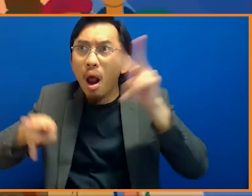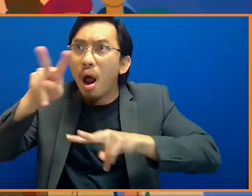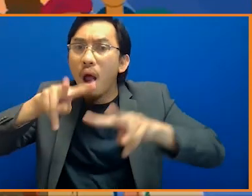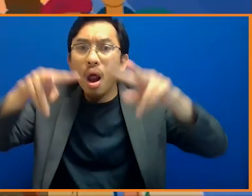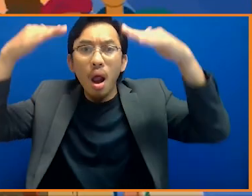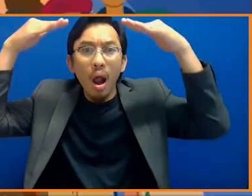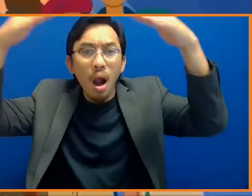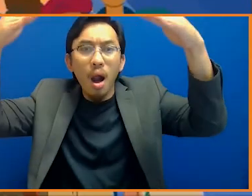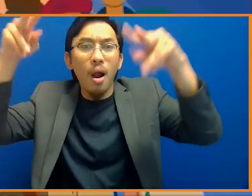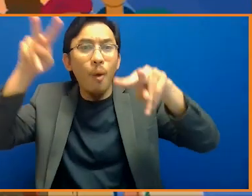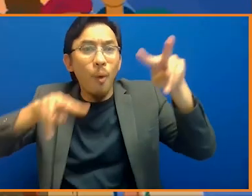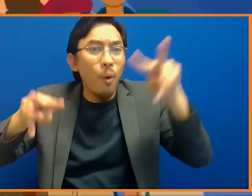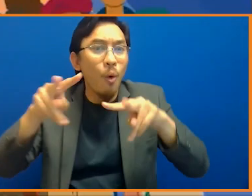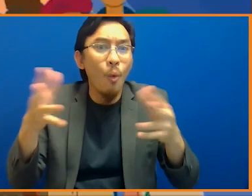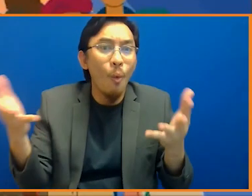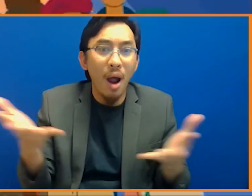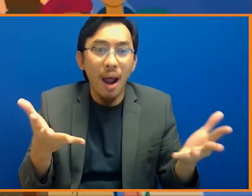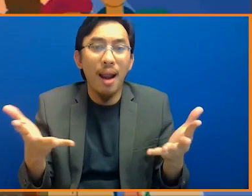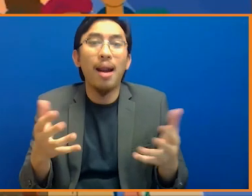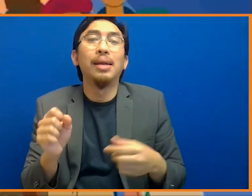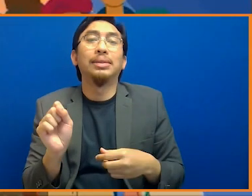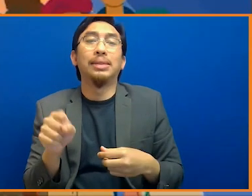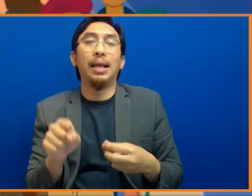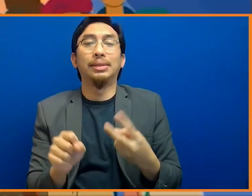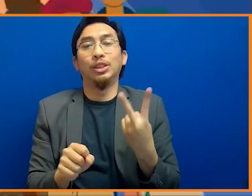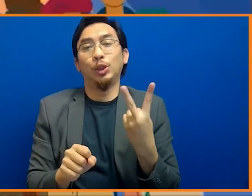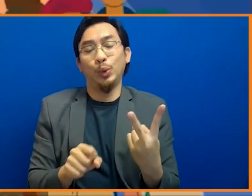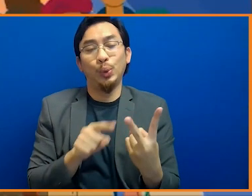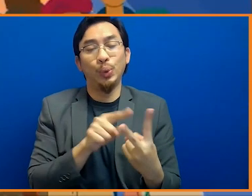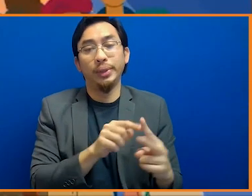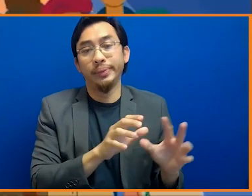So these two kind of